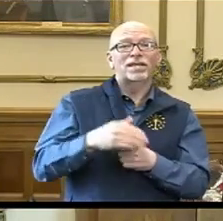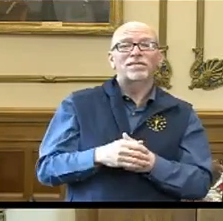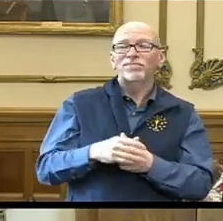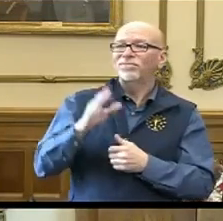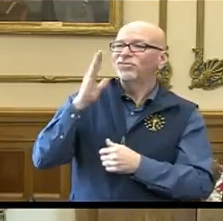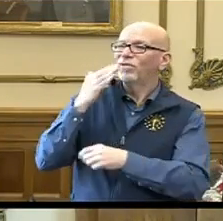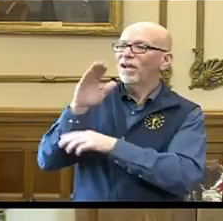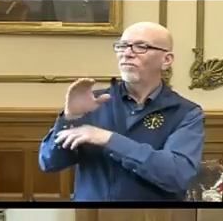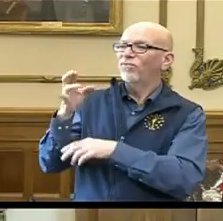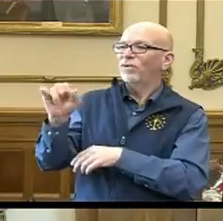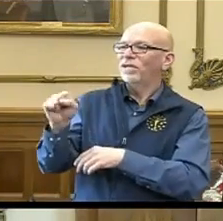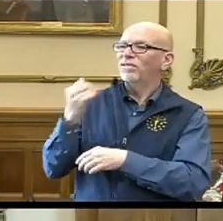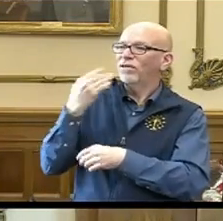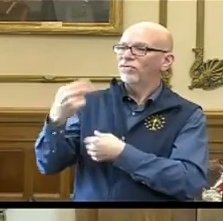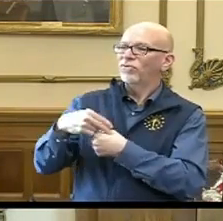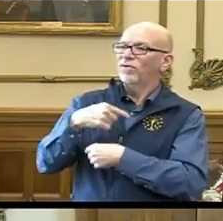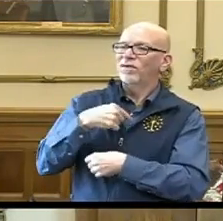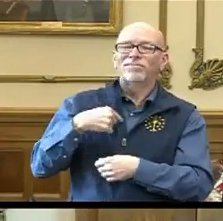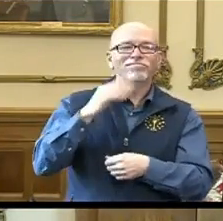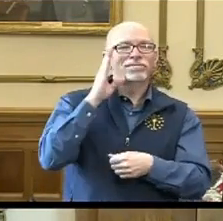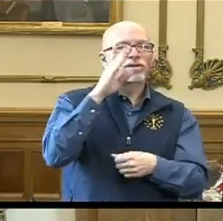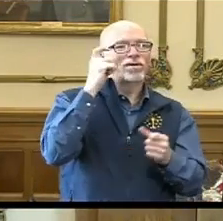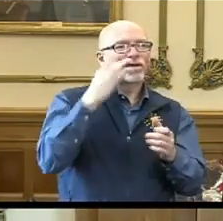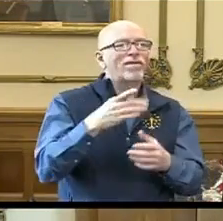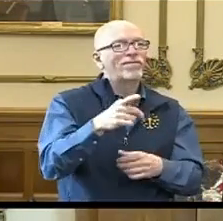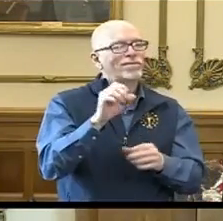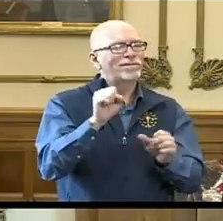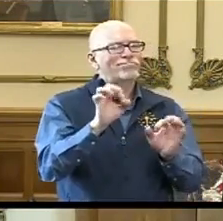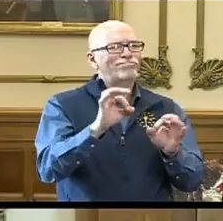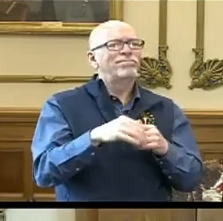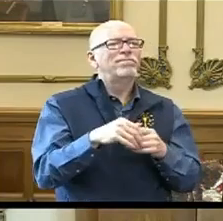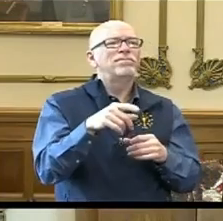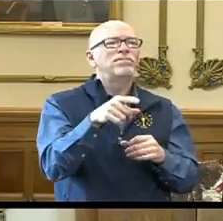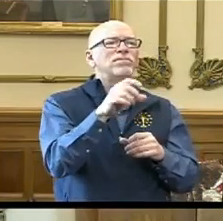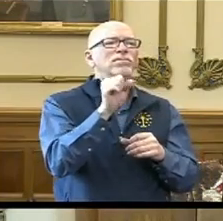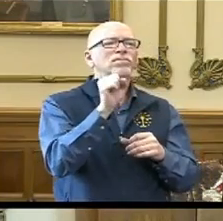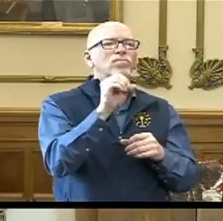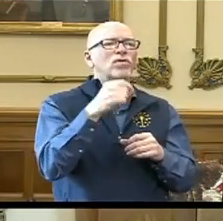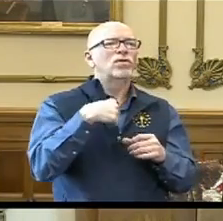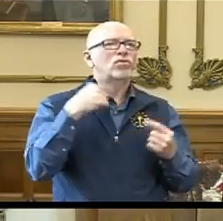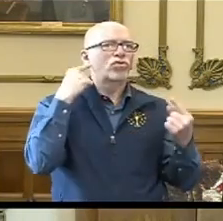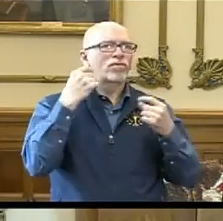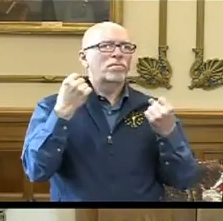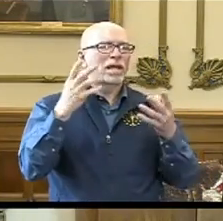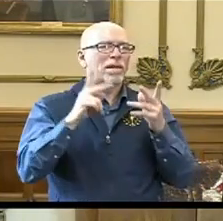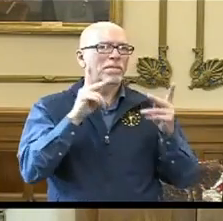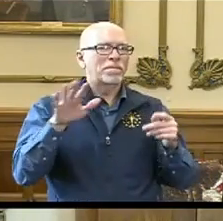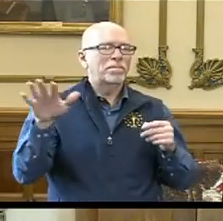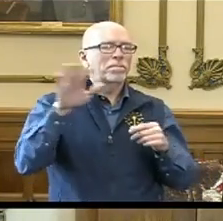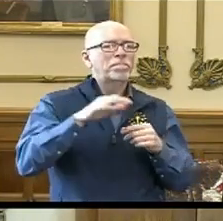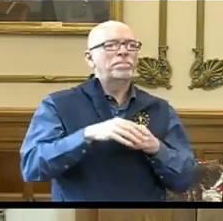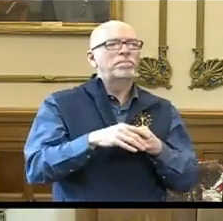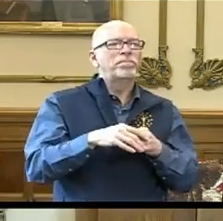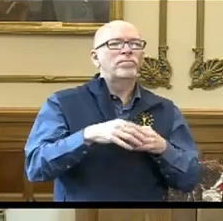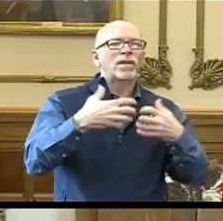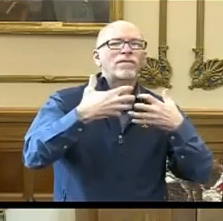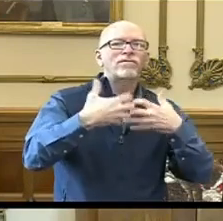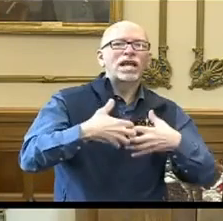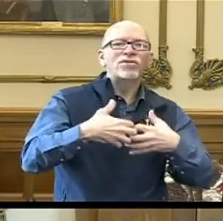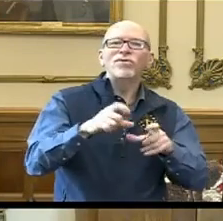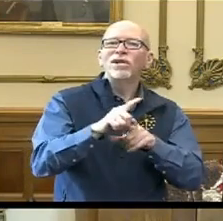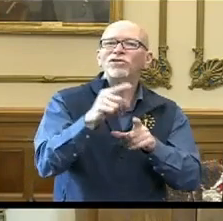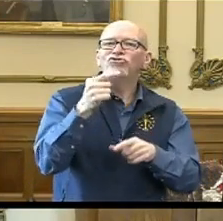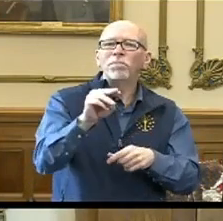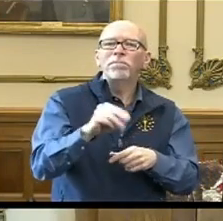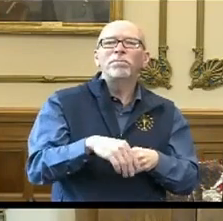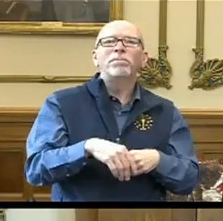Good afternoon, Chris. Thanks for joining us. Governor. Yeah, absolutely. So we've been hearing from a lot of people at factories like